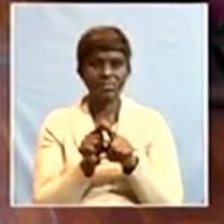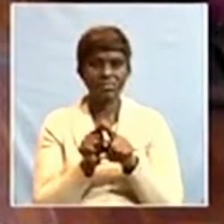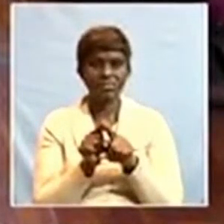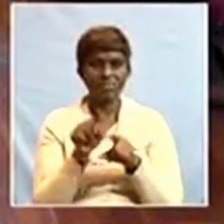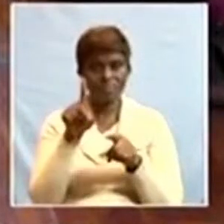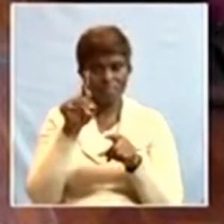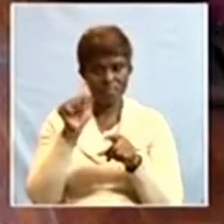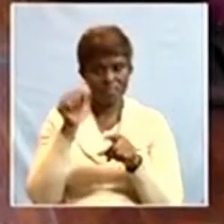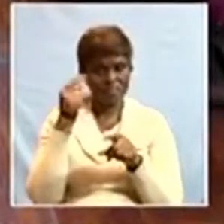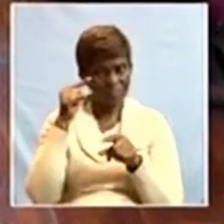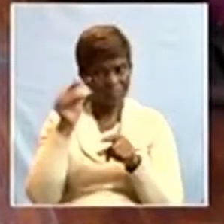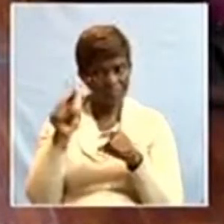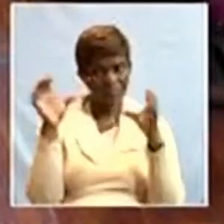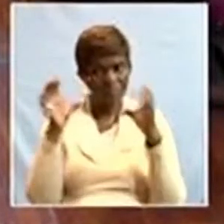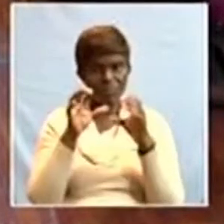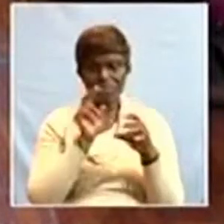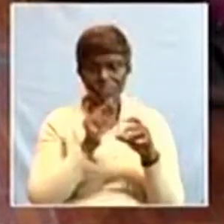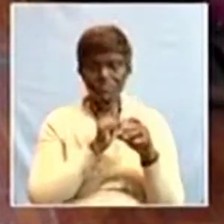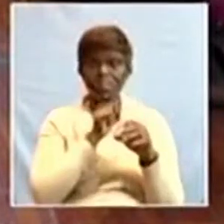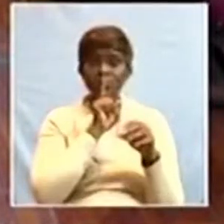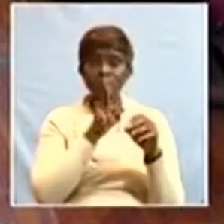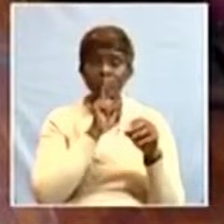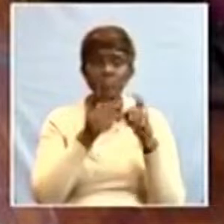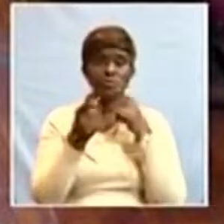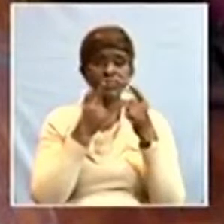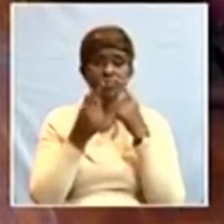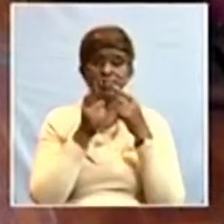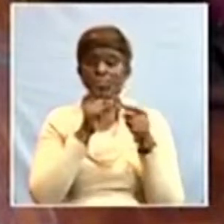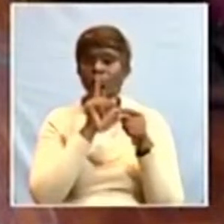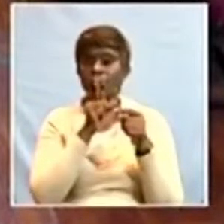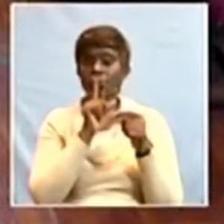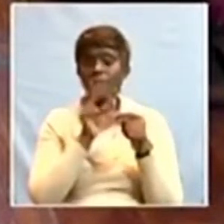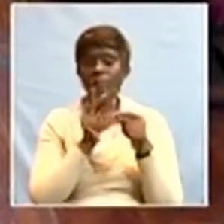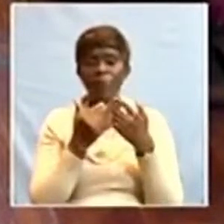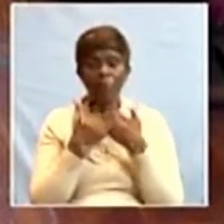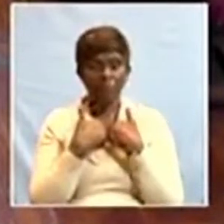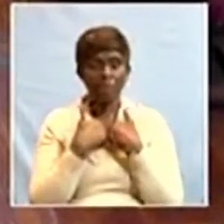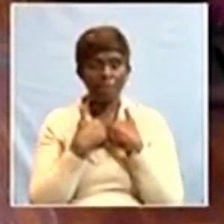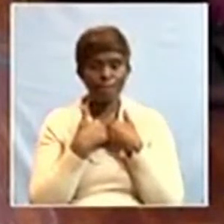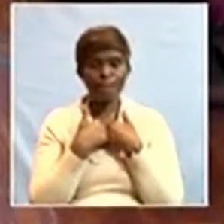PS were a committee of facts, and